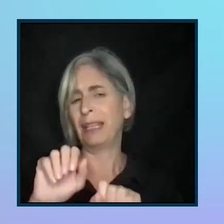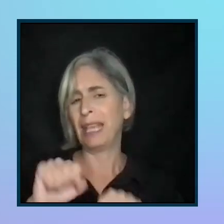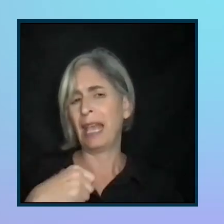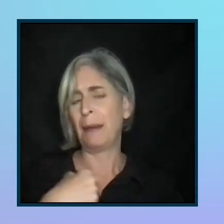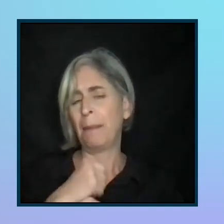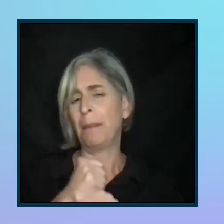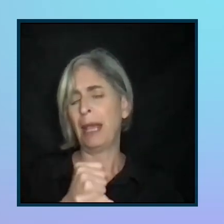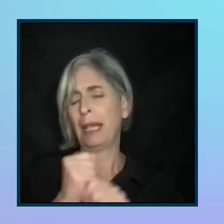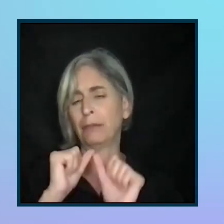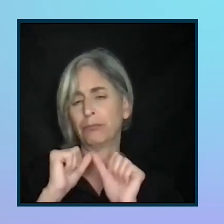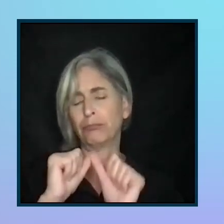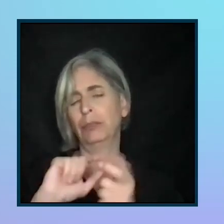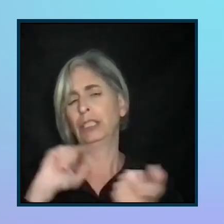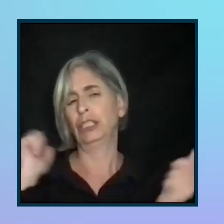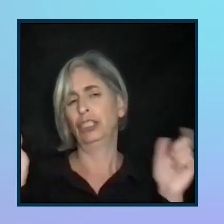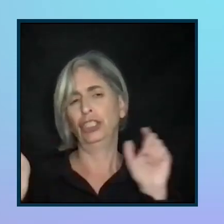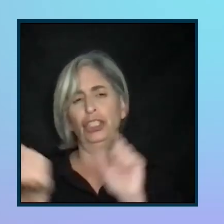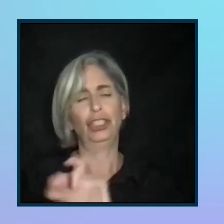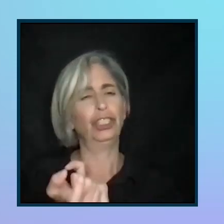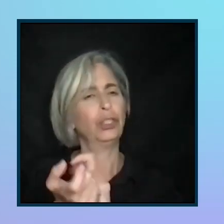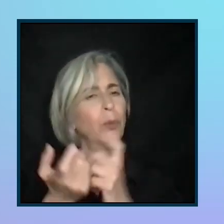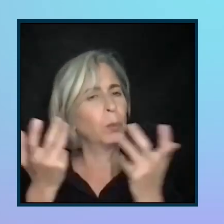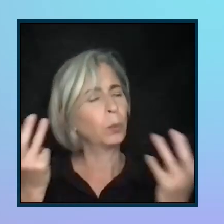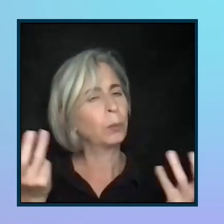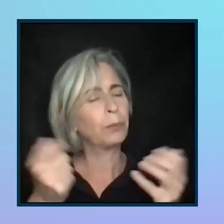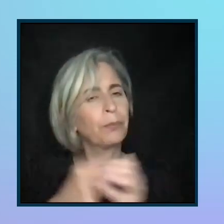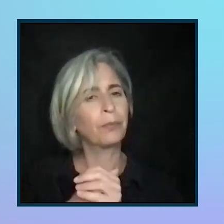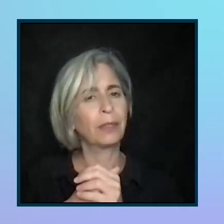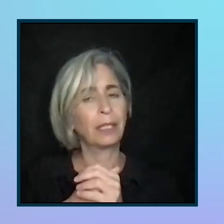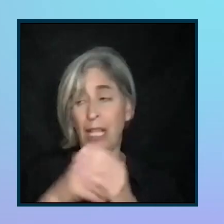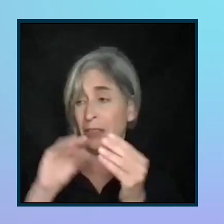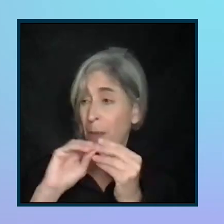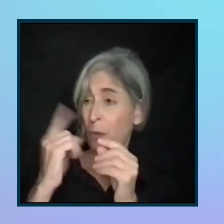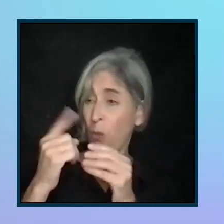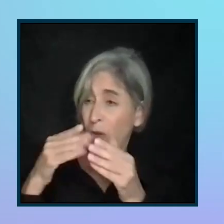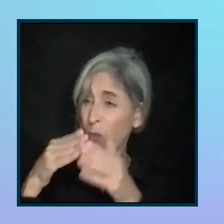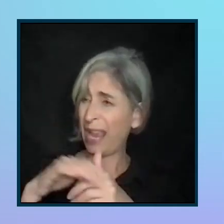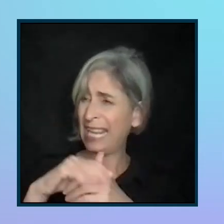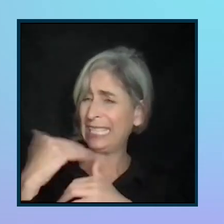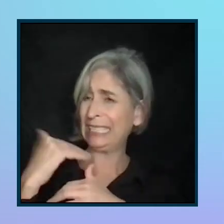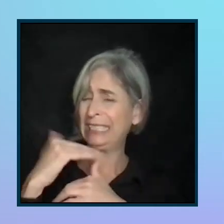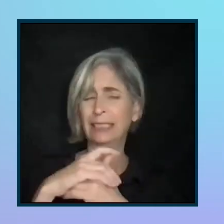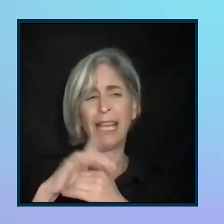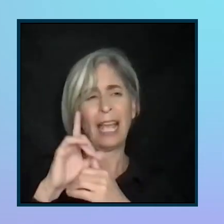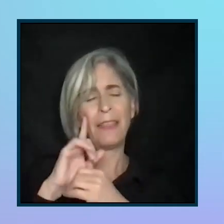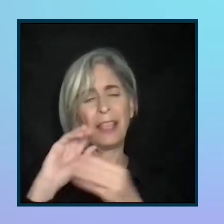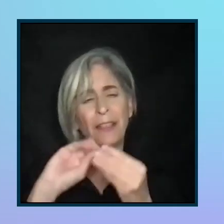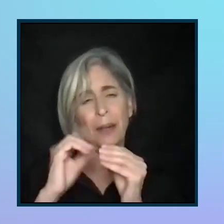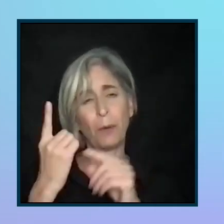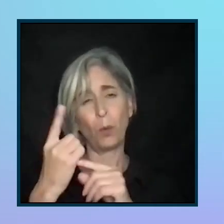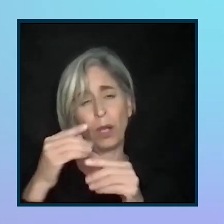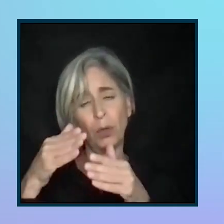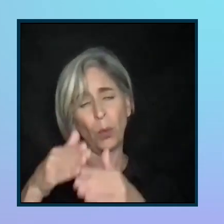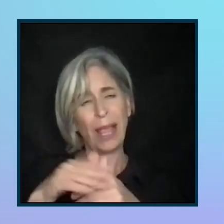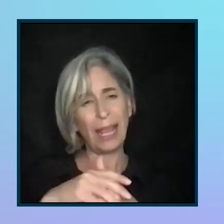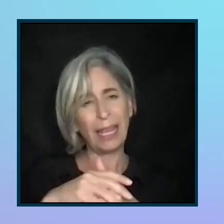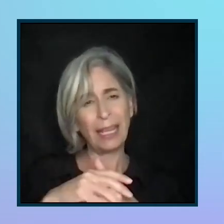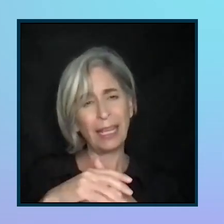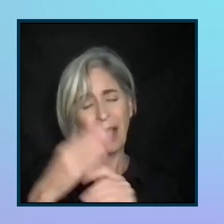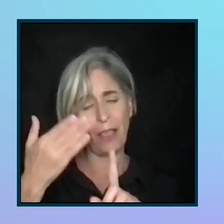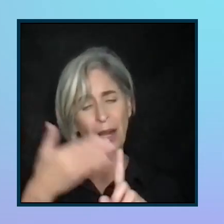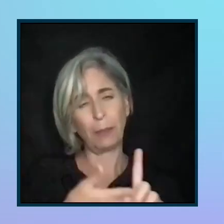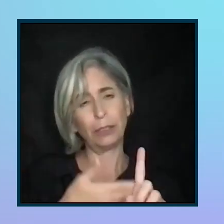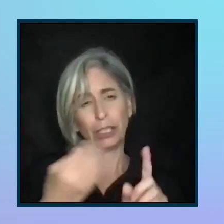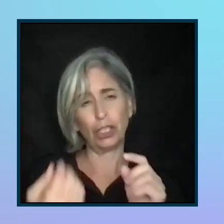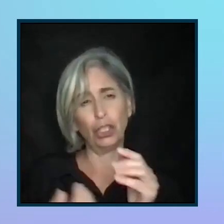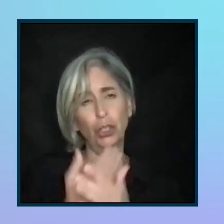make a substantial difference? What's the #1 way? Yeah. I think the #1 way that a person who is